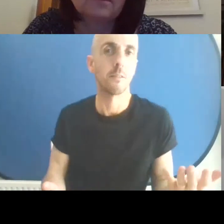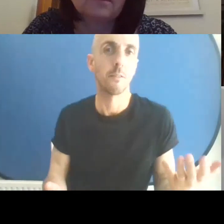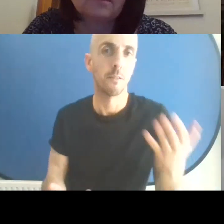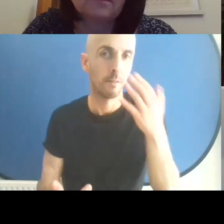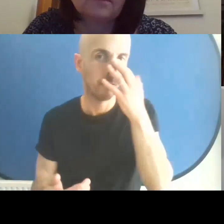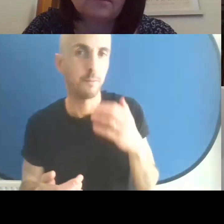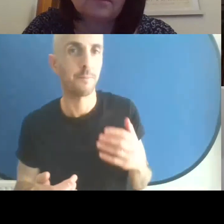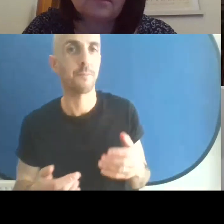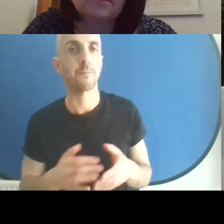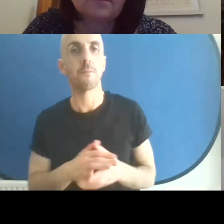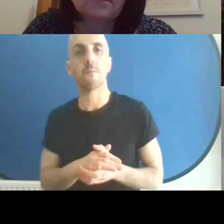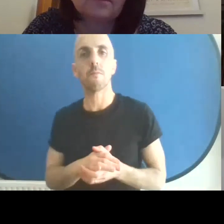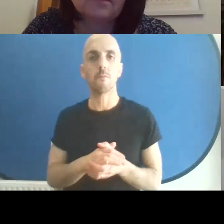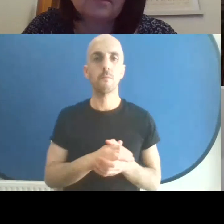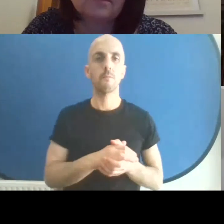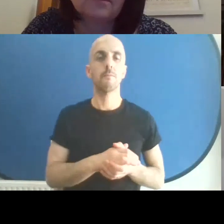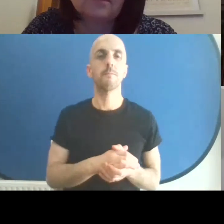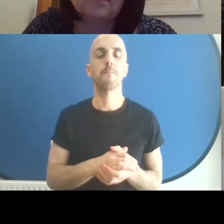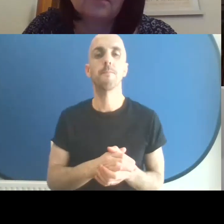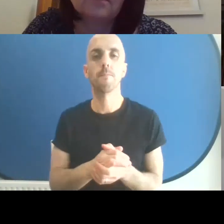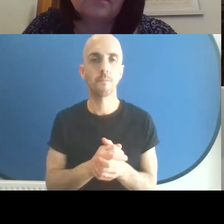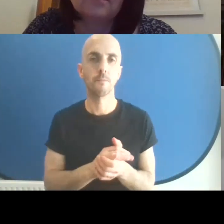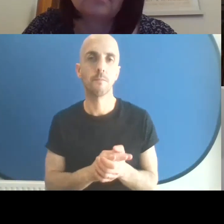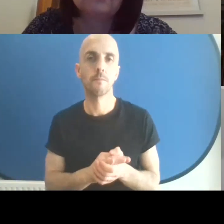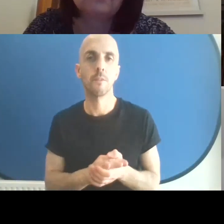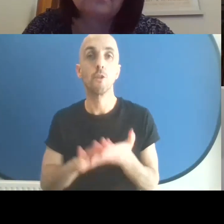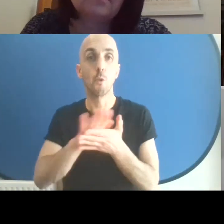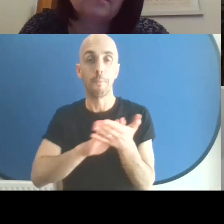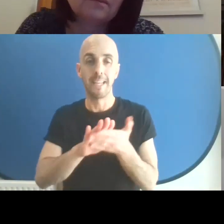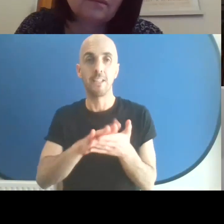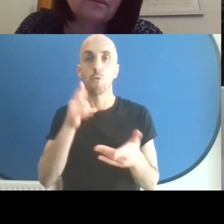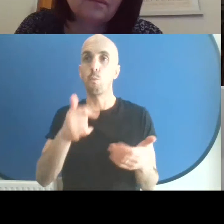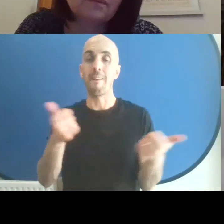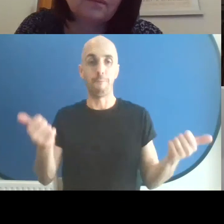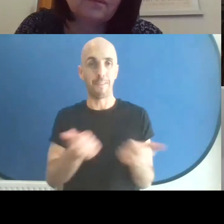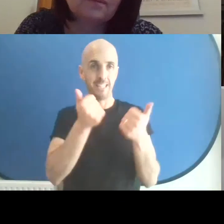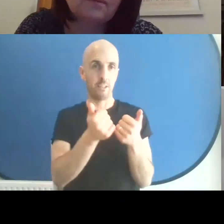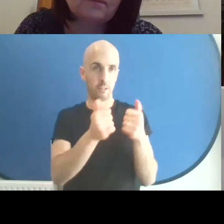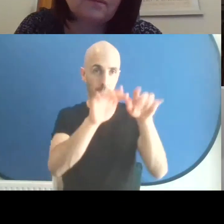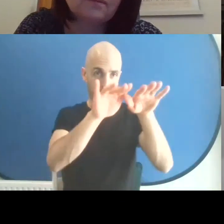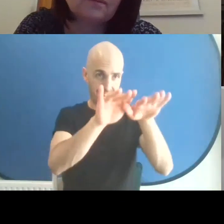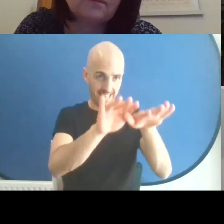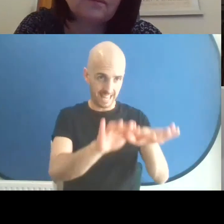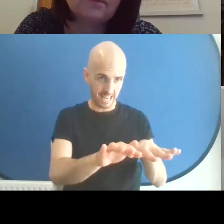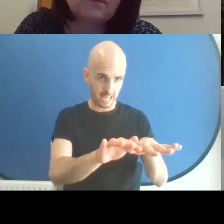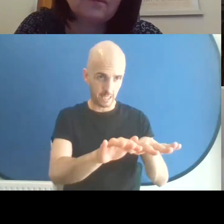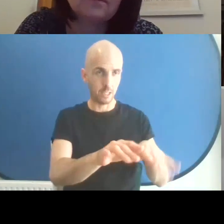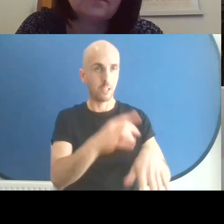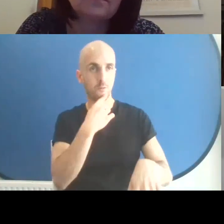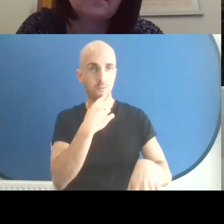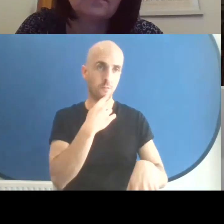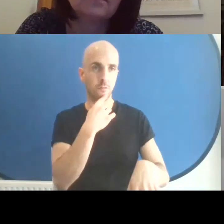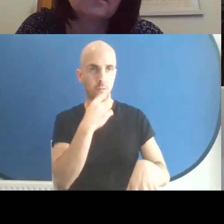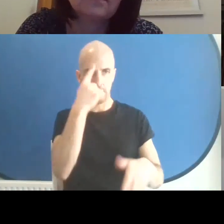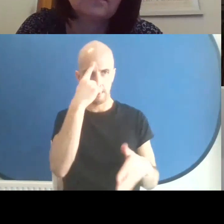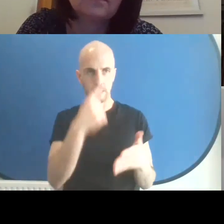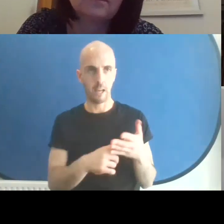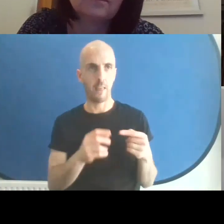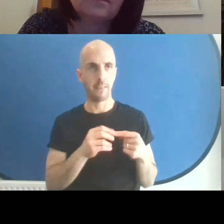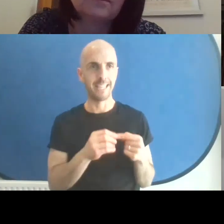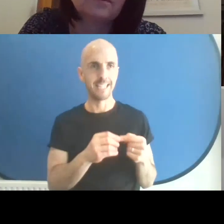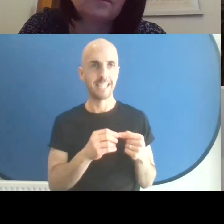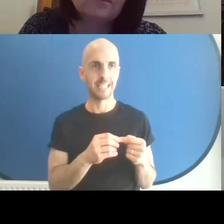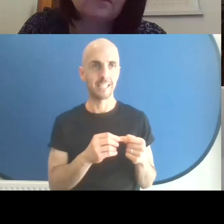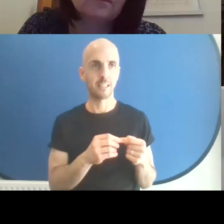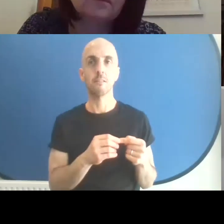this information available, so that it could be considered if there were questions that were asked about choices and